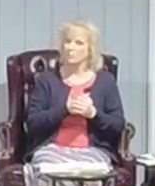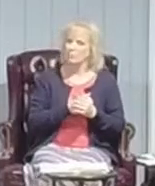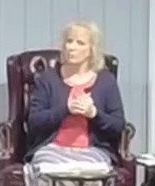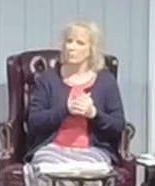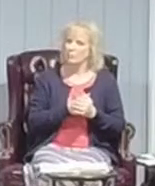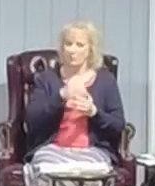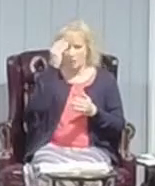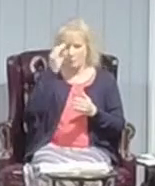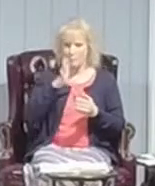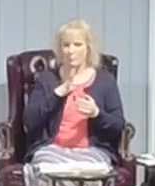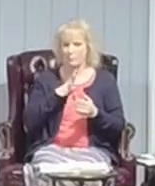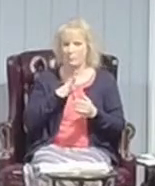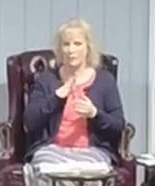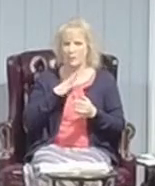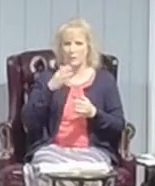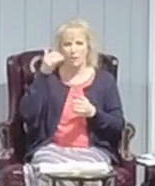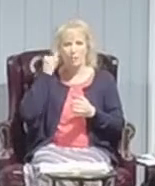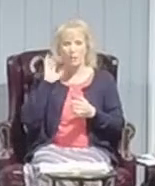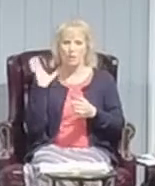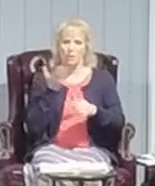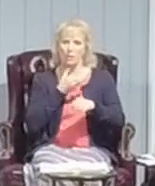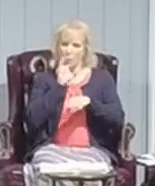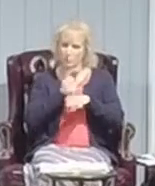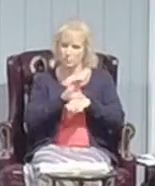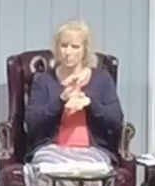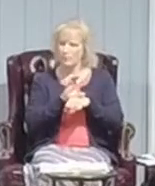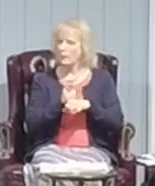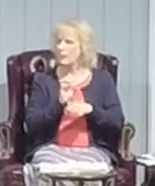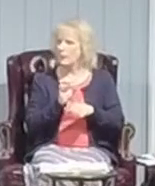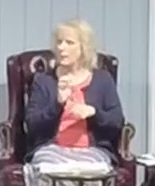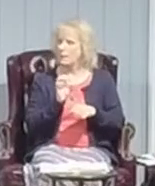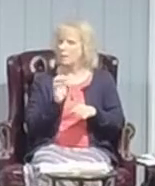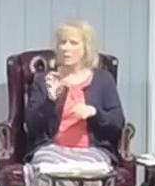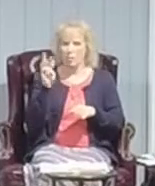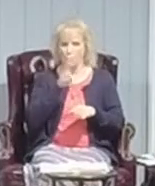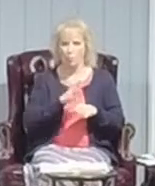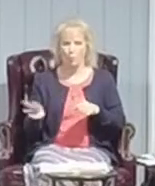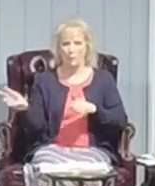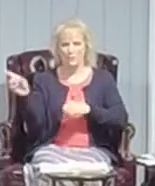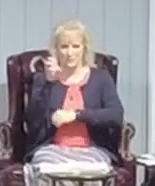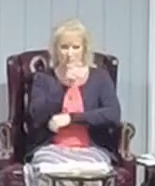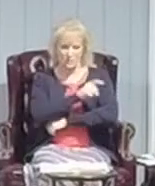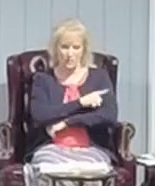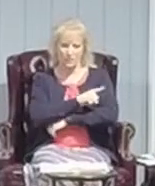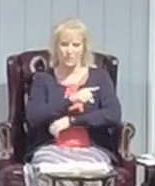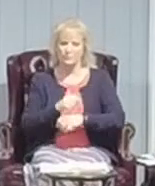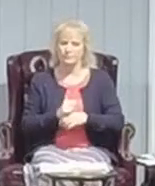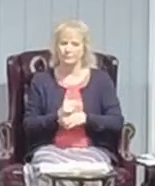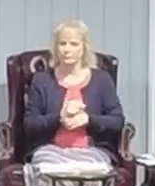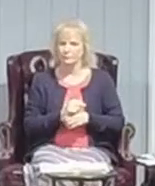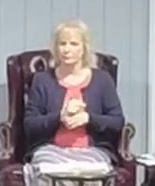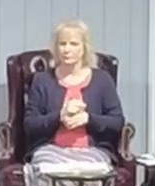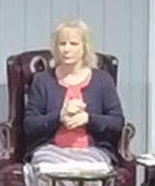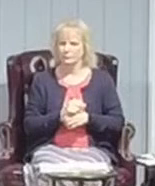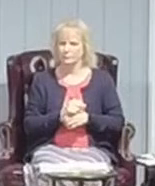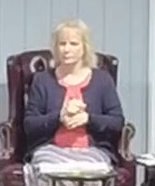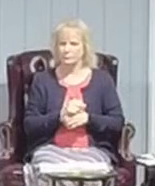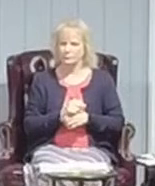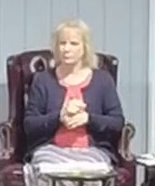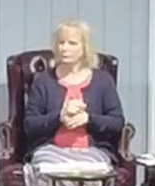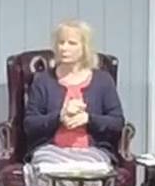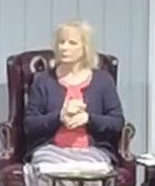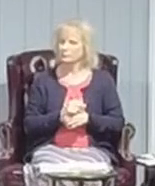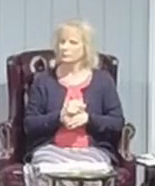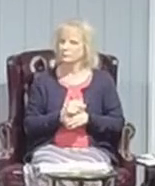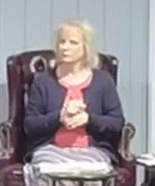A man had called our church on a Wednesday, early on a Wednesday afternoon, or late on a Wednesday afternoon, I should say, a